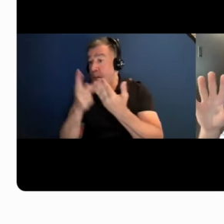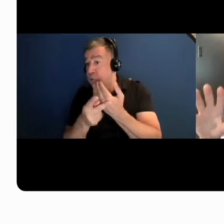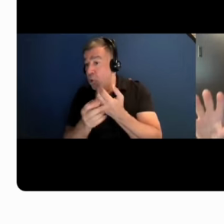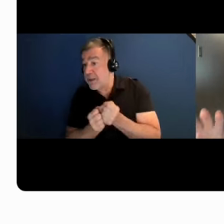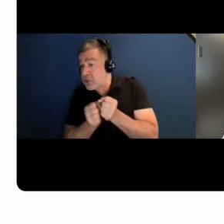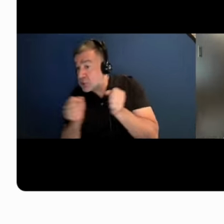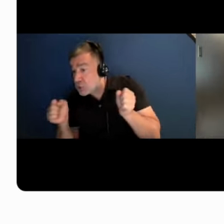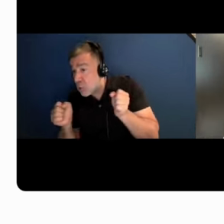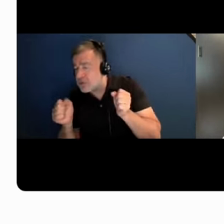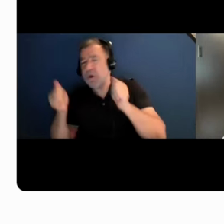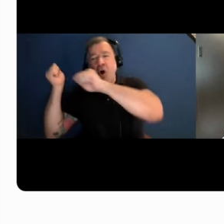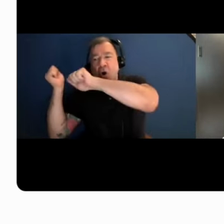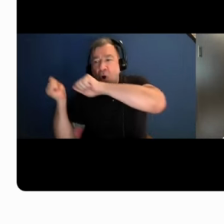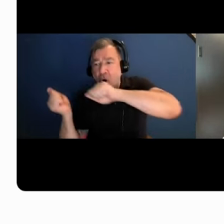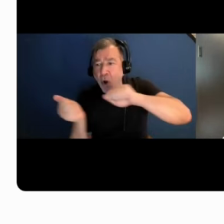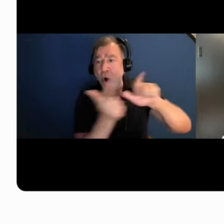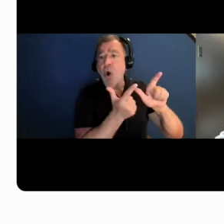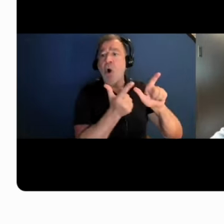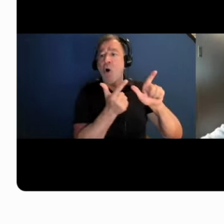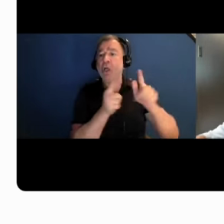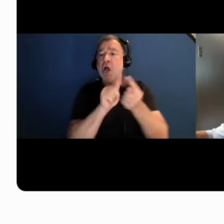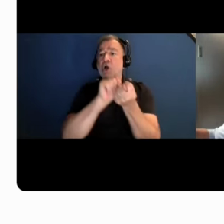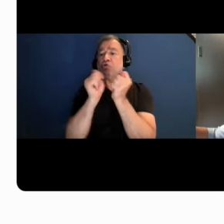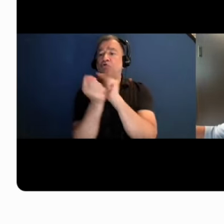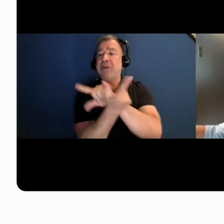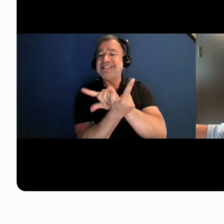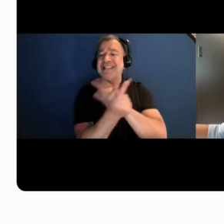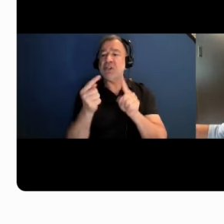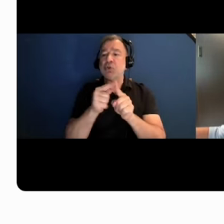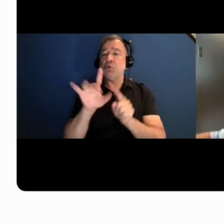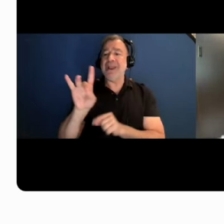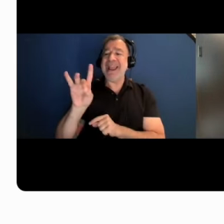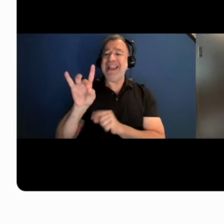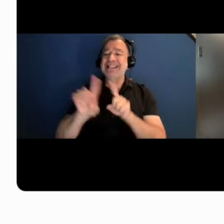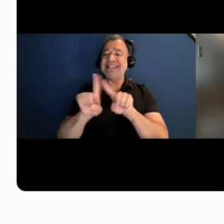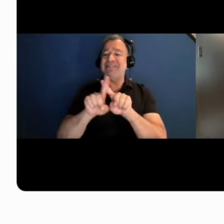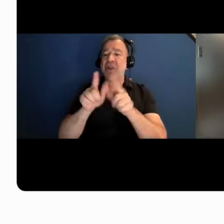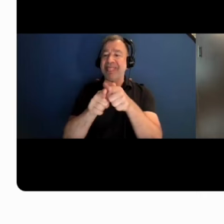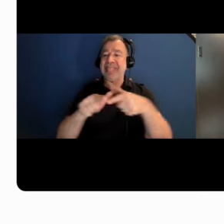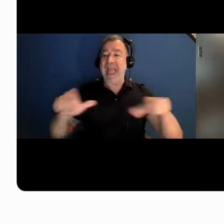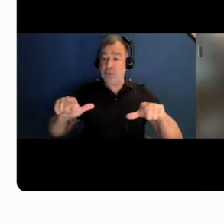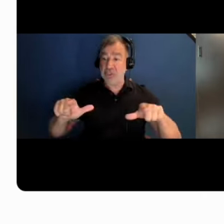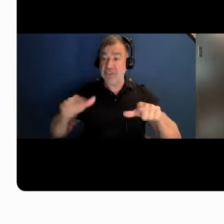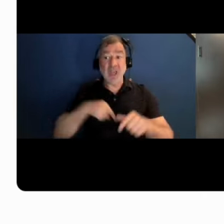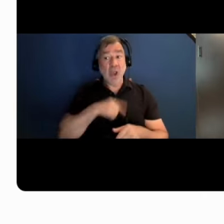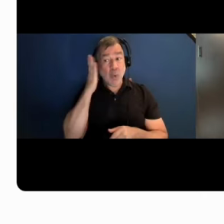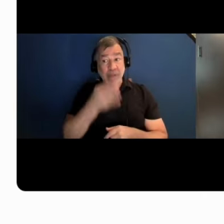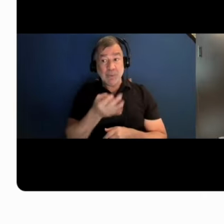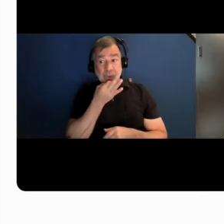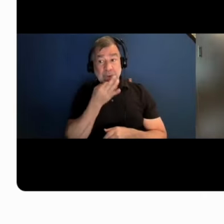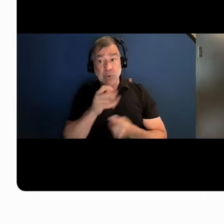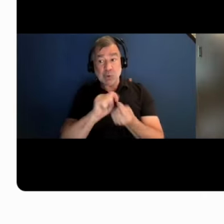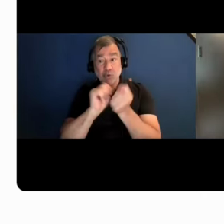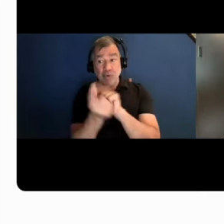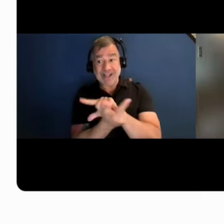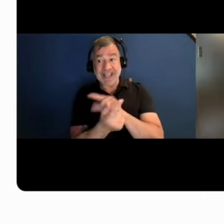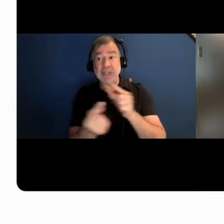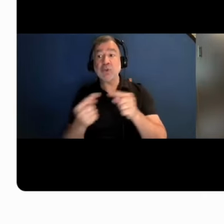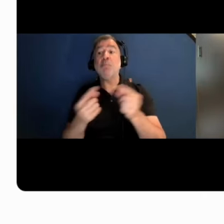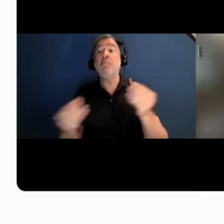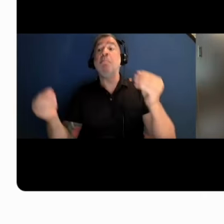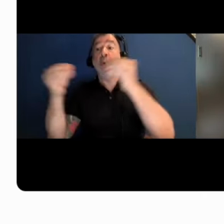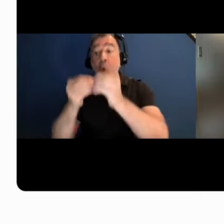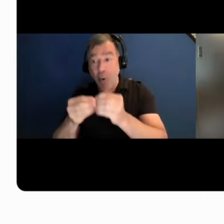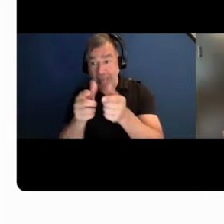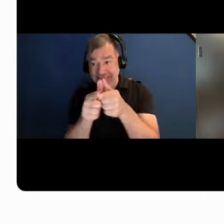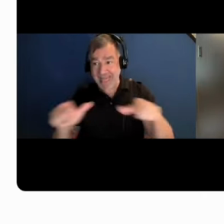We've translated all of those into 8 different languages, and we'll soon translate it to even more languages. And you're able to change that